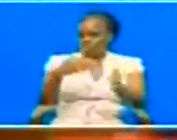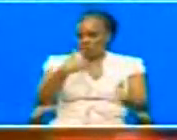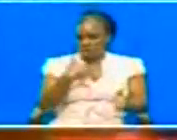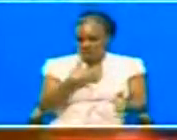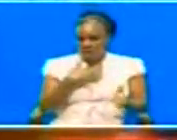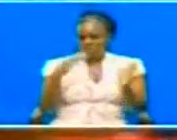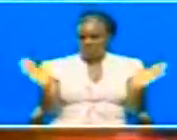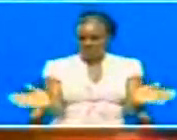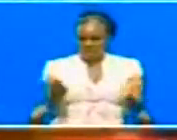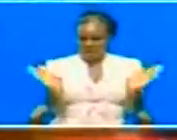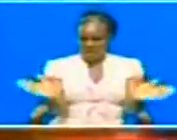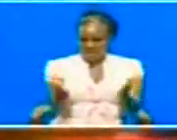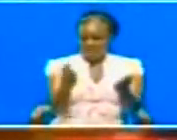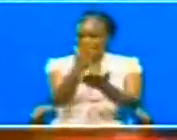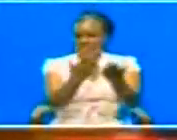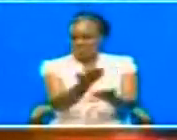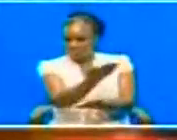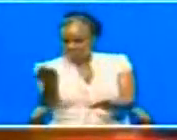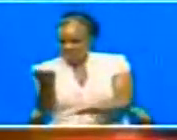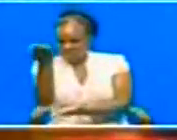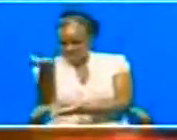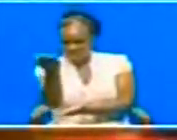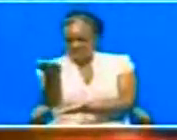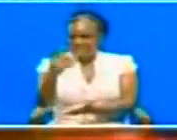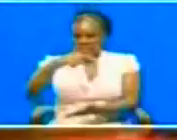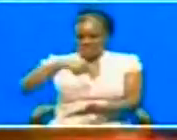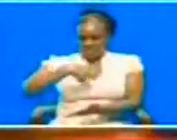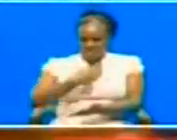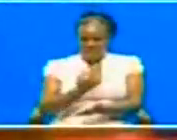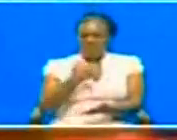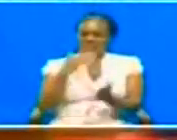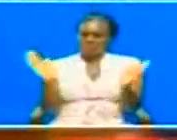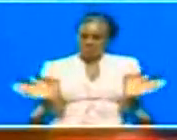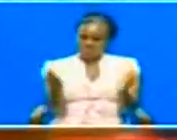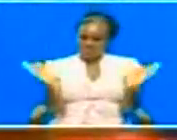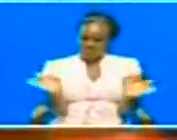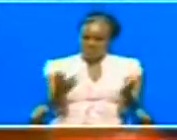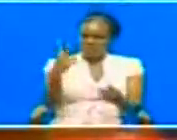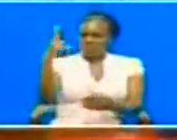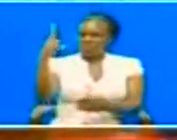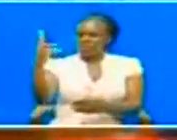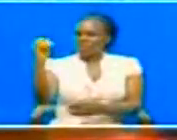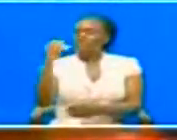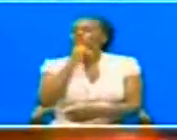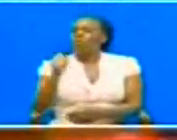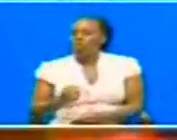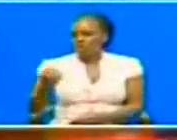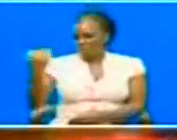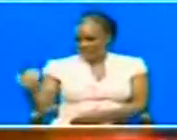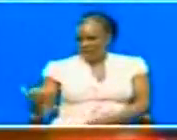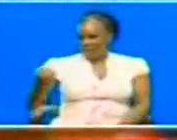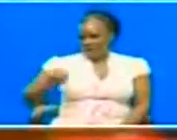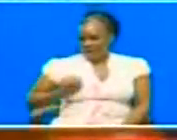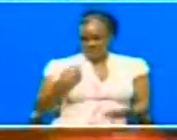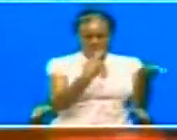to inspire some of you out there. I certainly have been inspired by a 20-year-old young lady